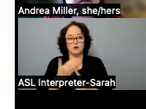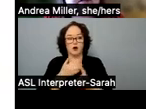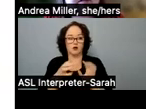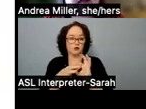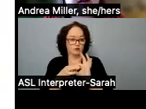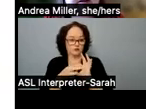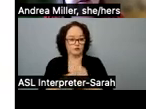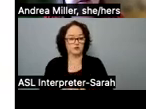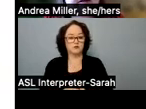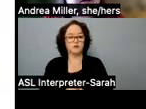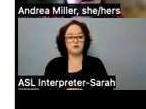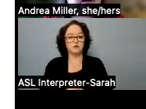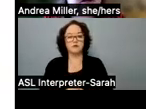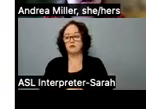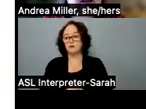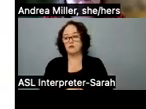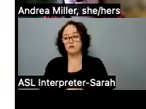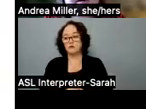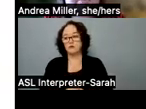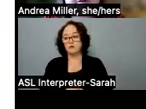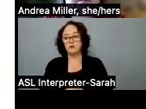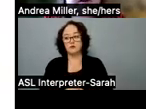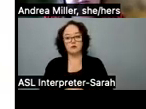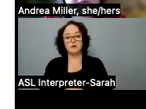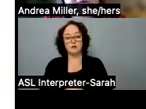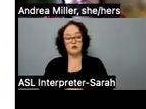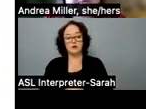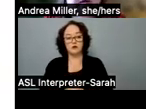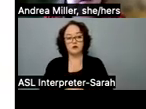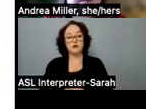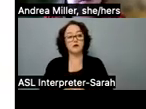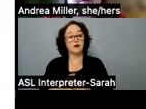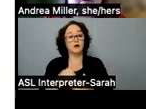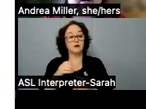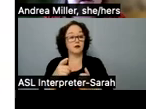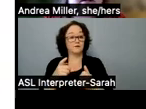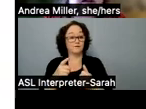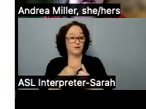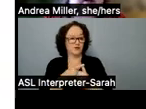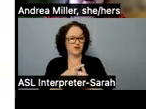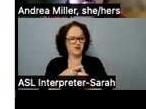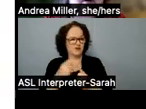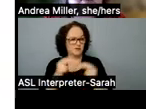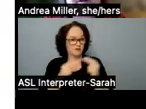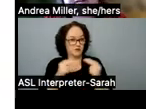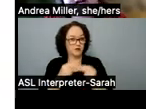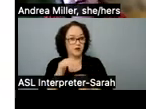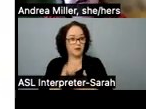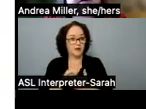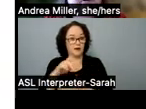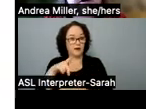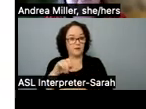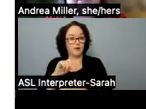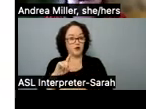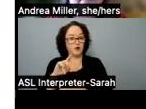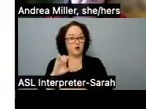the next slide. And again, part of that first development, this is in Paducah, Kentucky. There are 12 units there, and